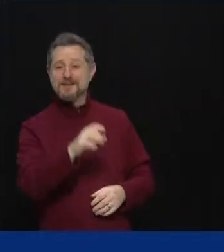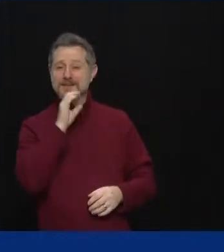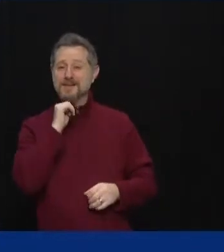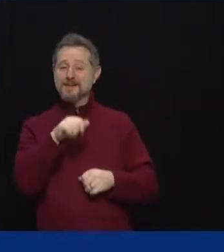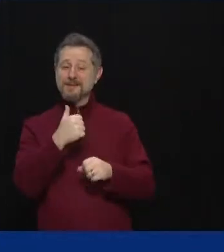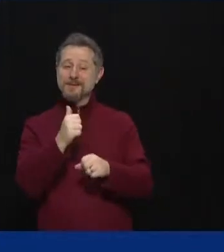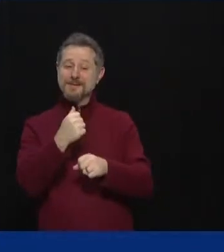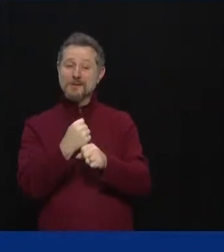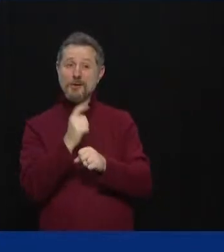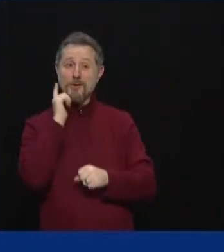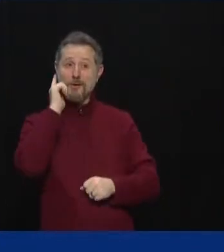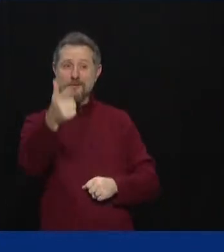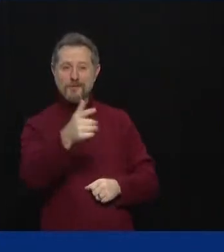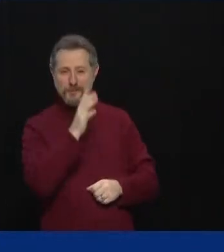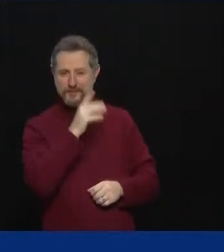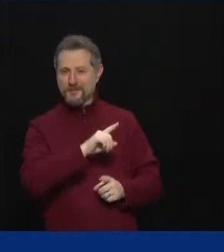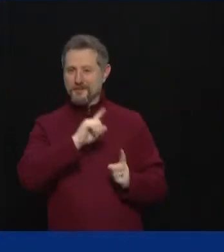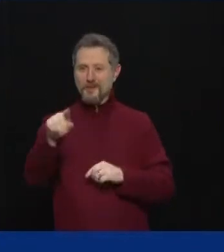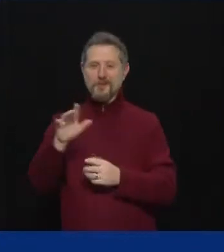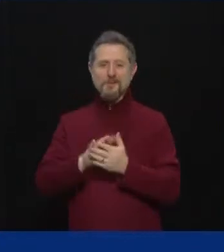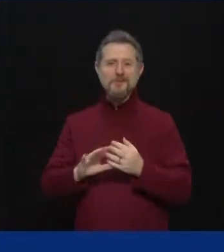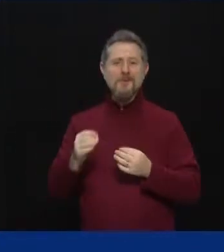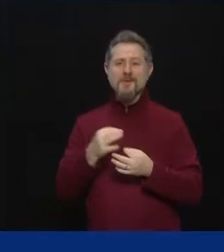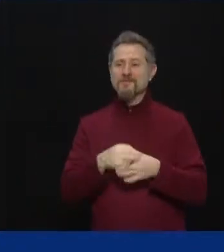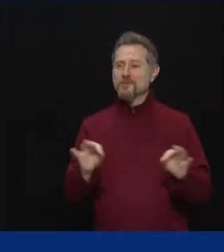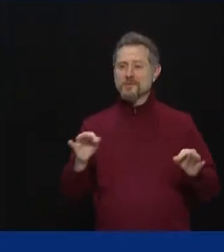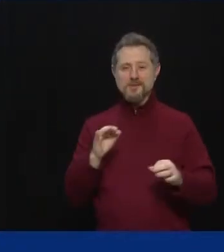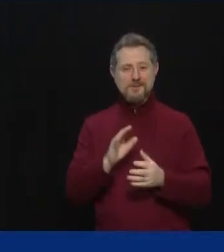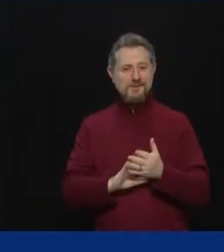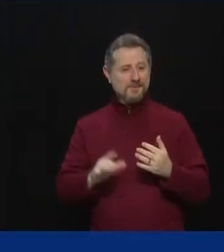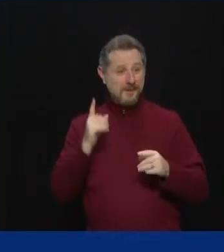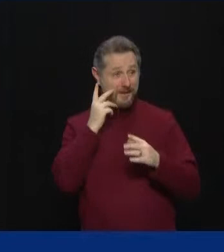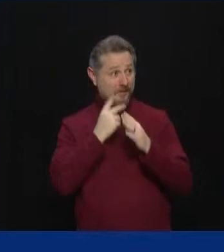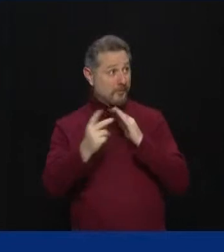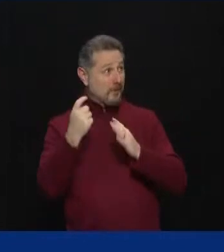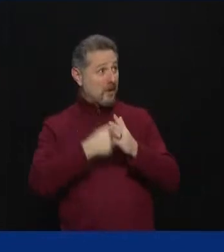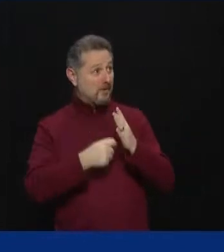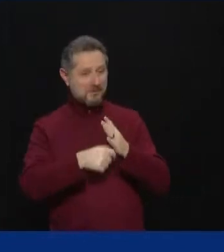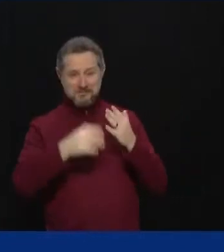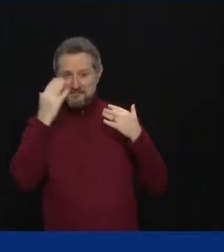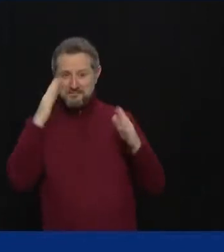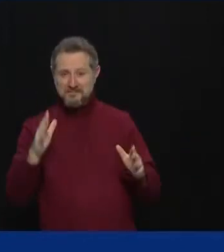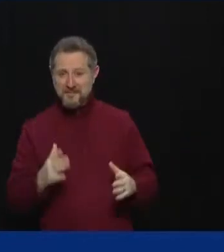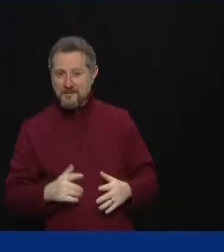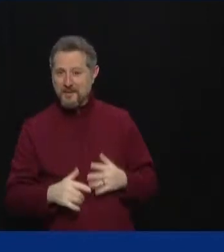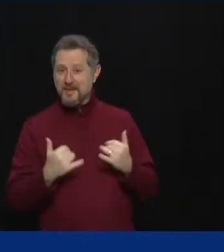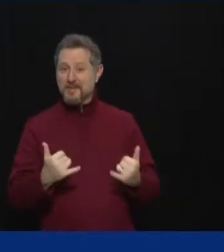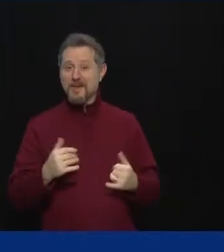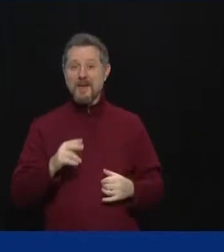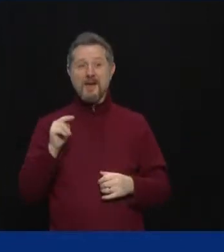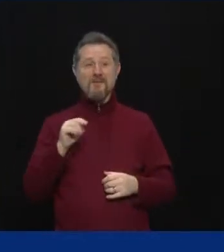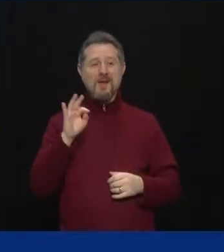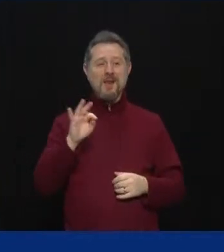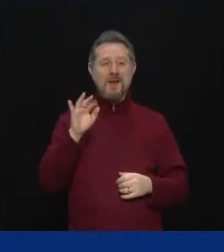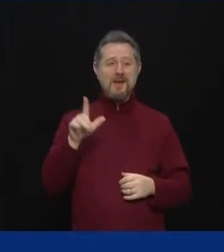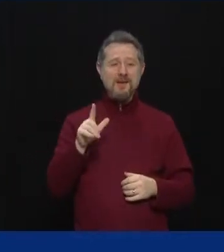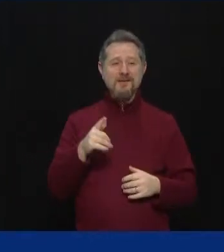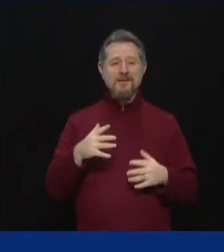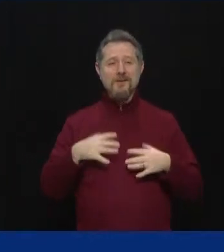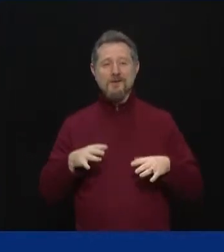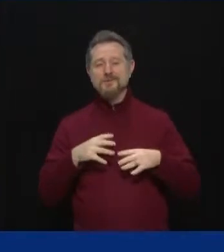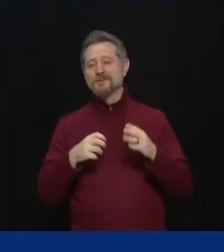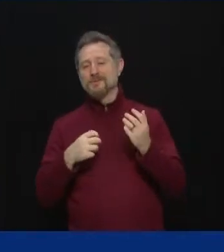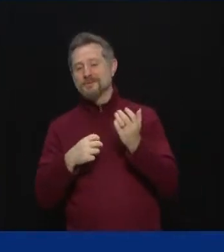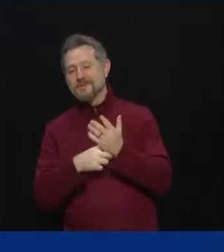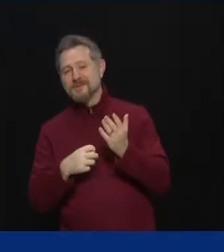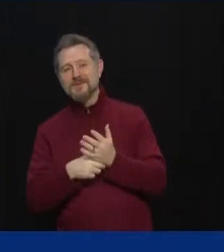You know what the cost of college might be in 10 years? This is incredible. NFL gear and hunting licenses, fishing gear, ski lift passes, but